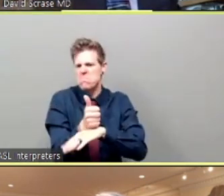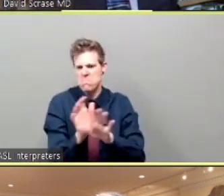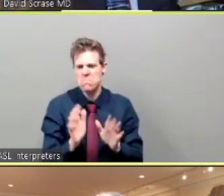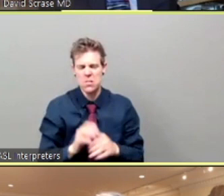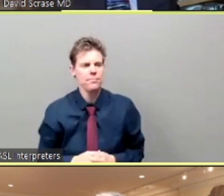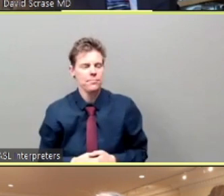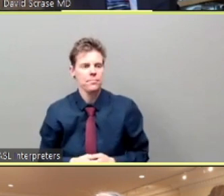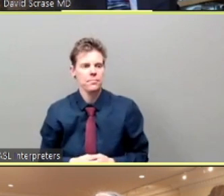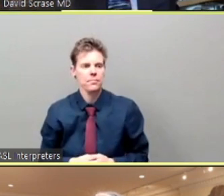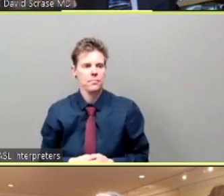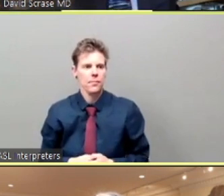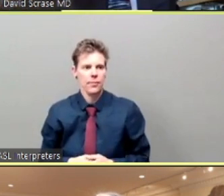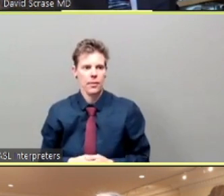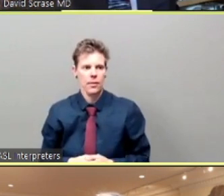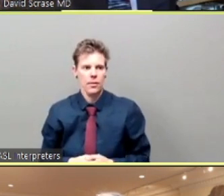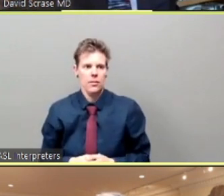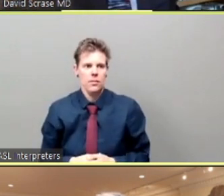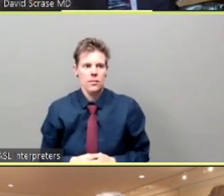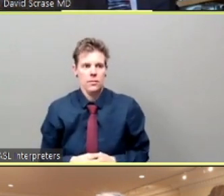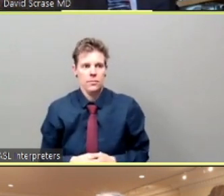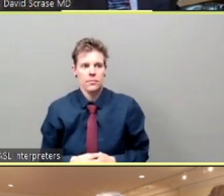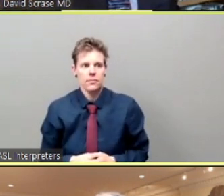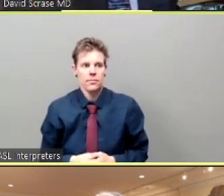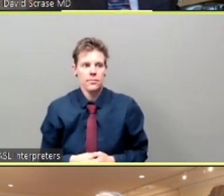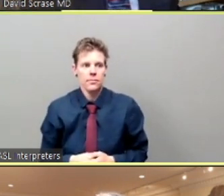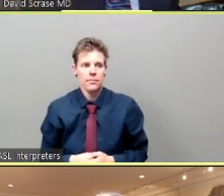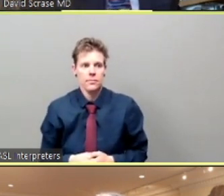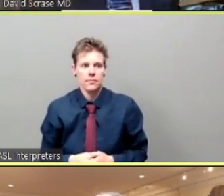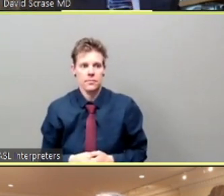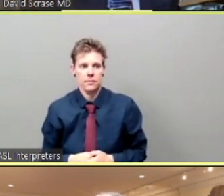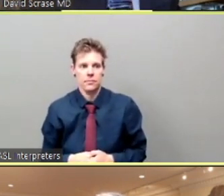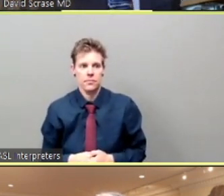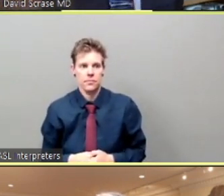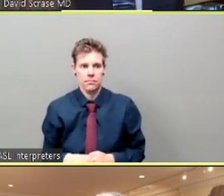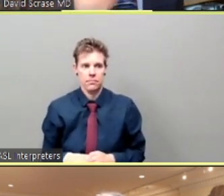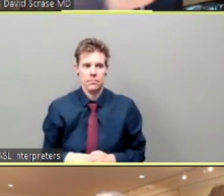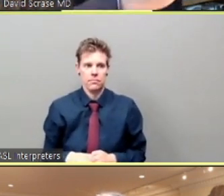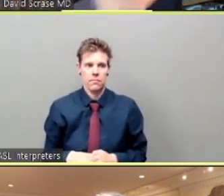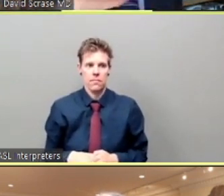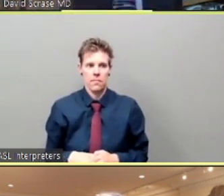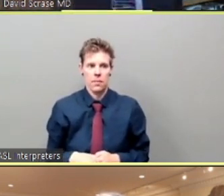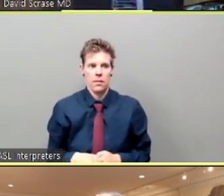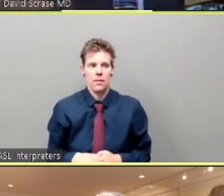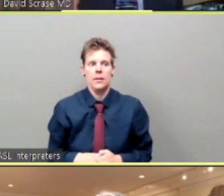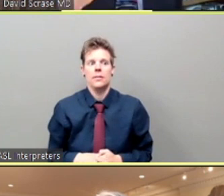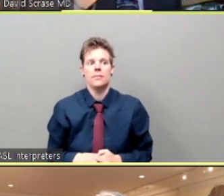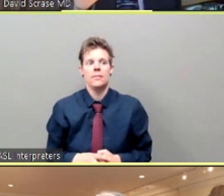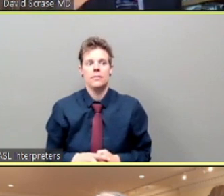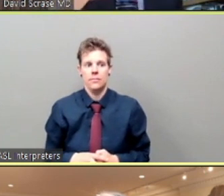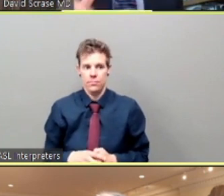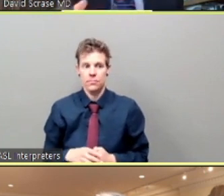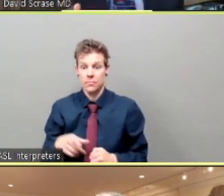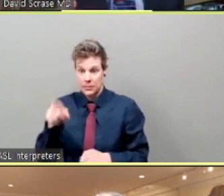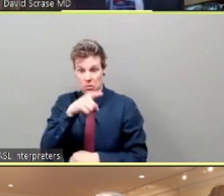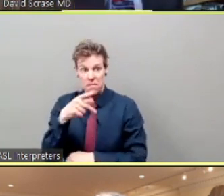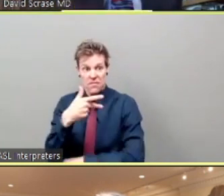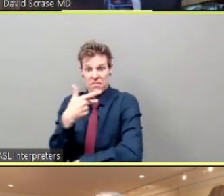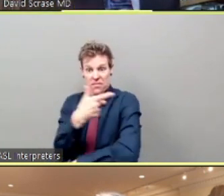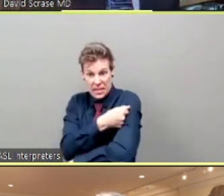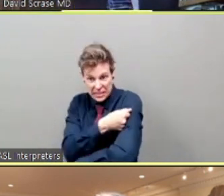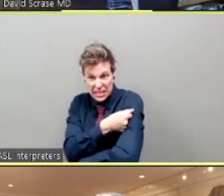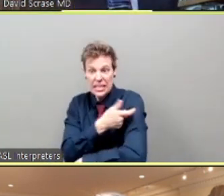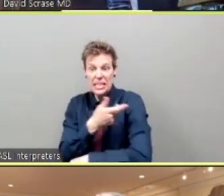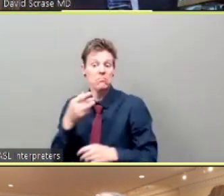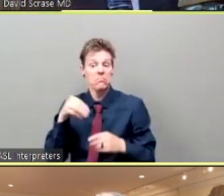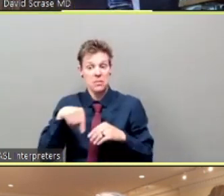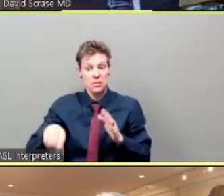the vaccine, if you're at the state average vaccination rate, it gives you a boost. It moves you to 1 color better.